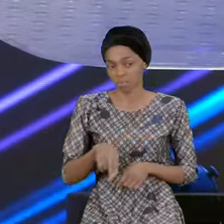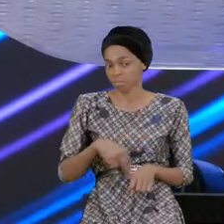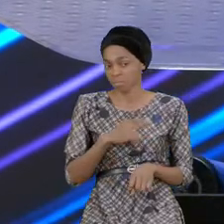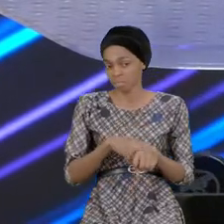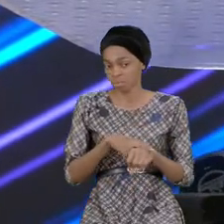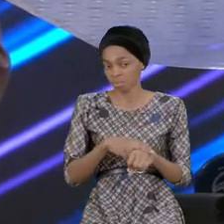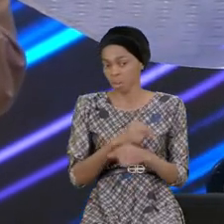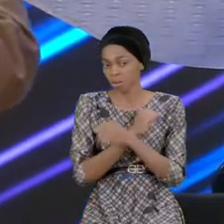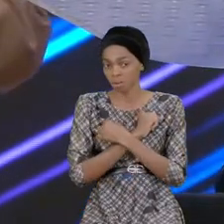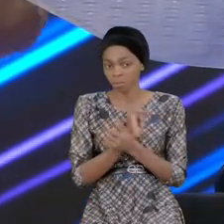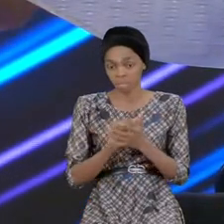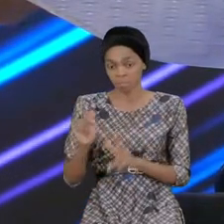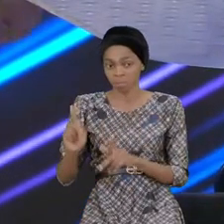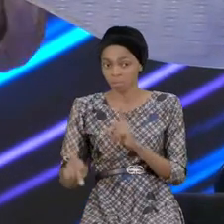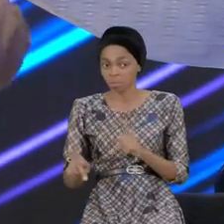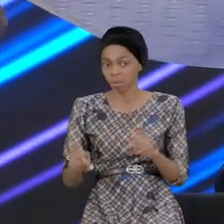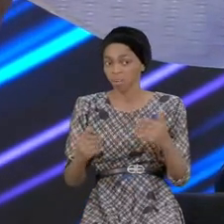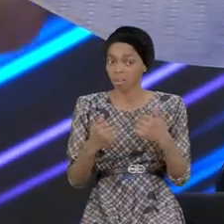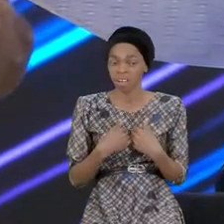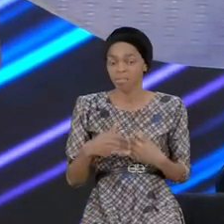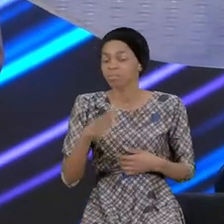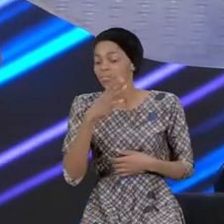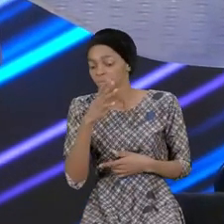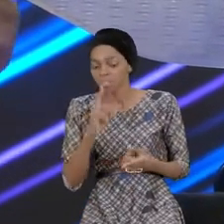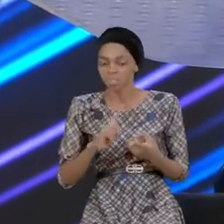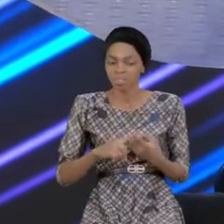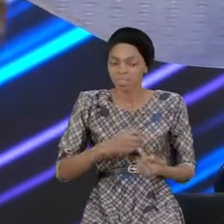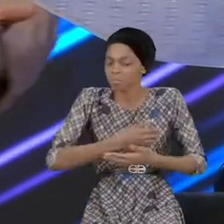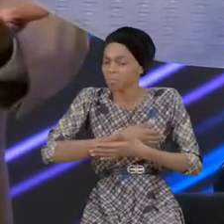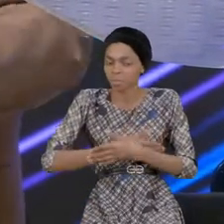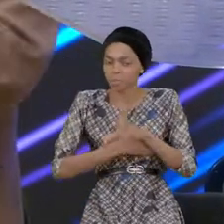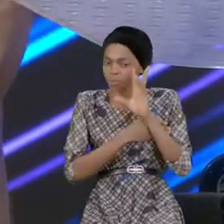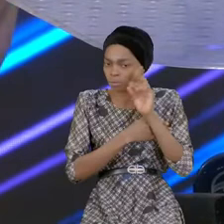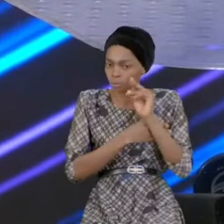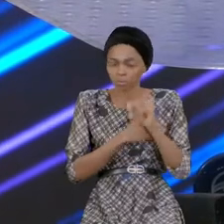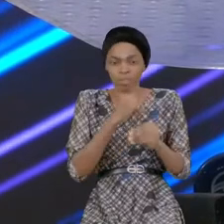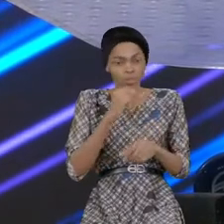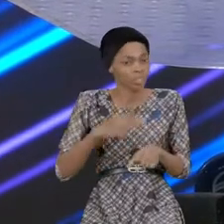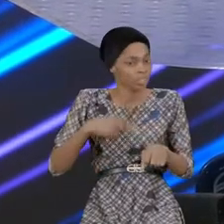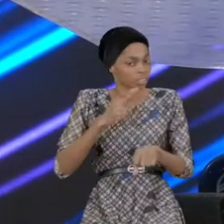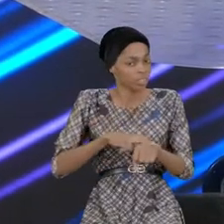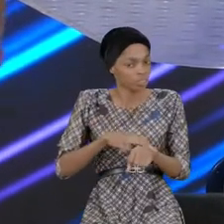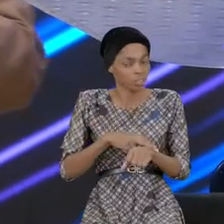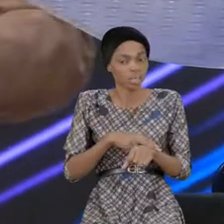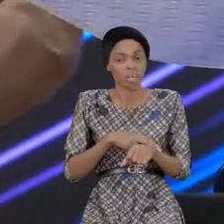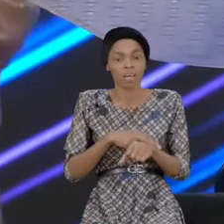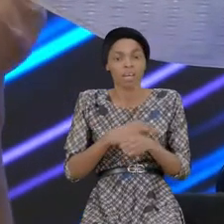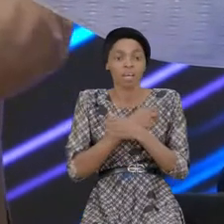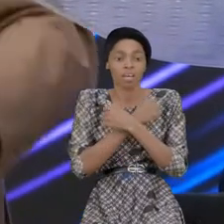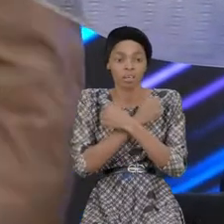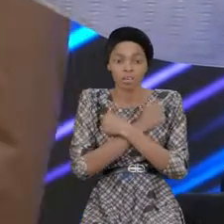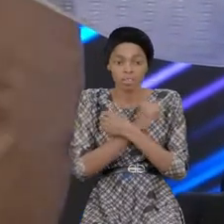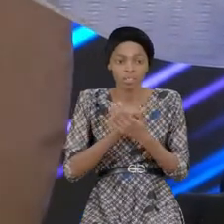people have in mother to the children, natural, not the natural love parents to the